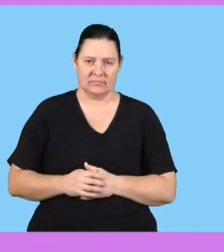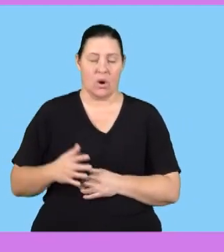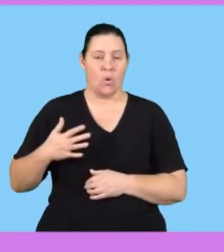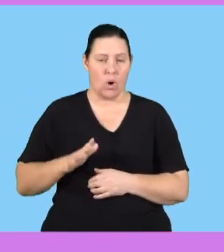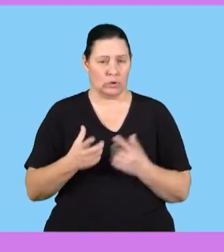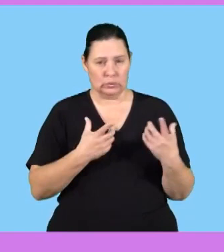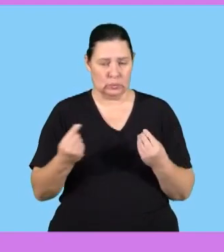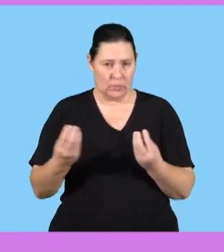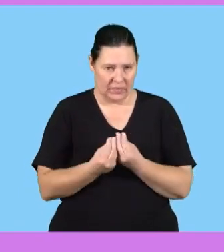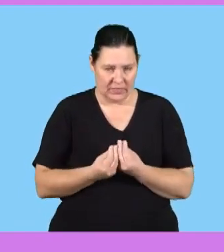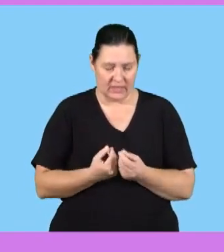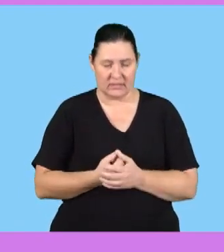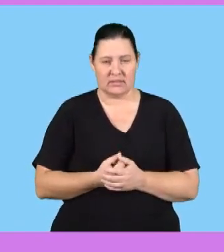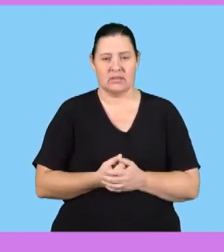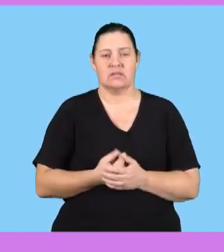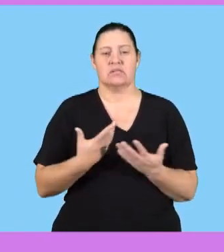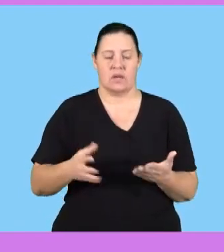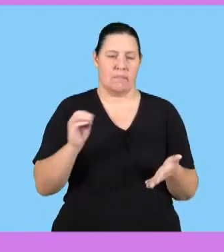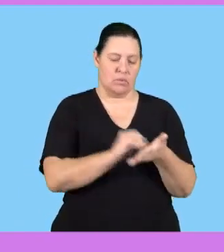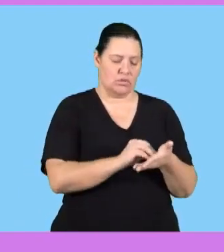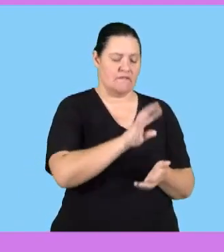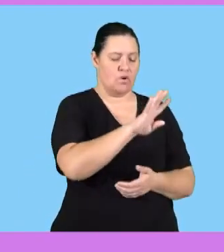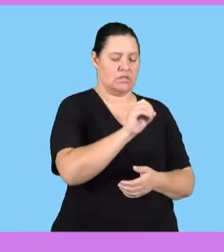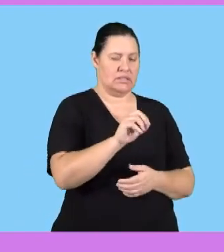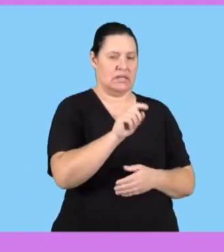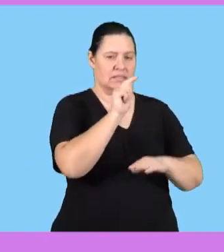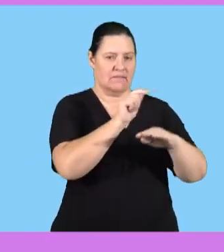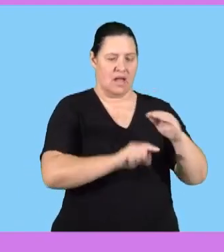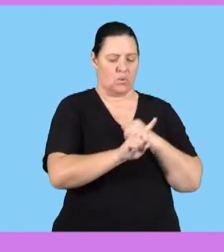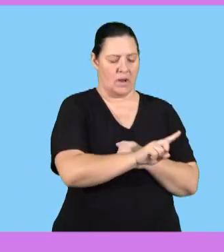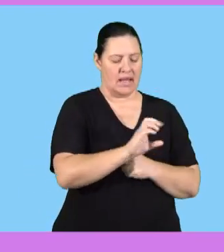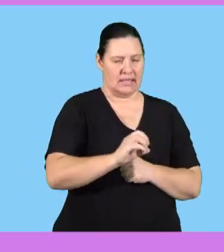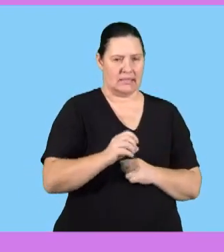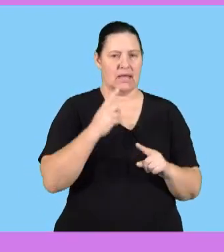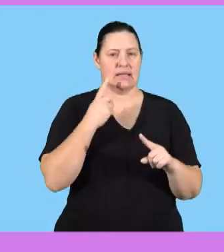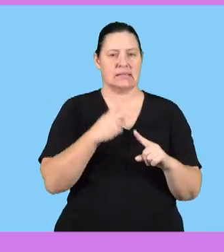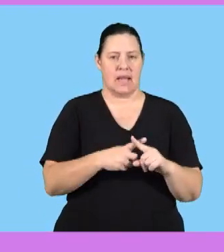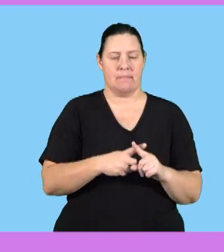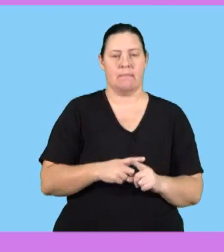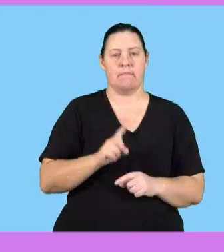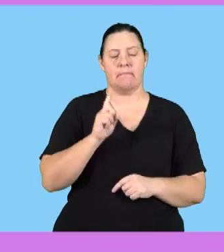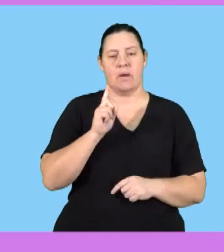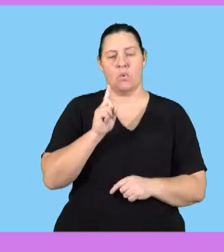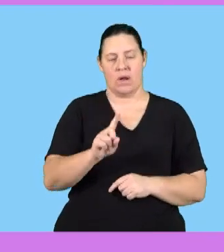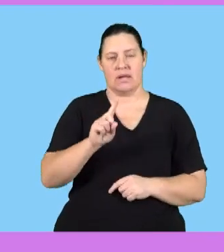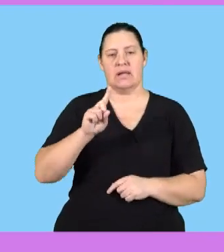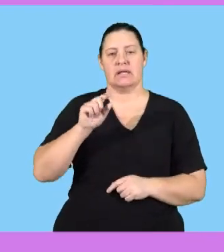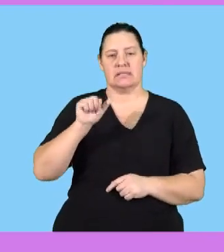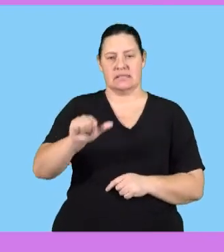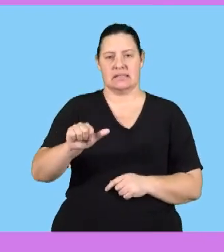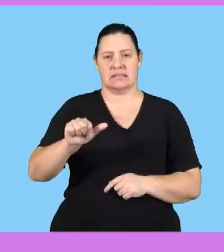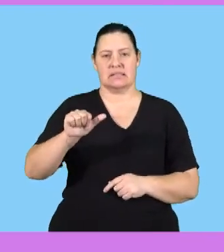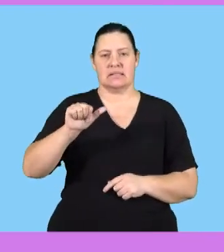1,659,793. So I want you to do this with me. All right, so I'm going to say 40 divided by 100, multiply by